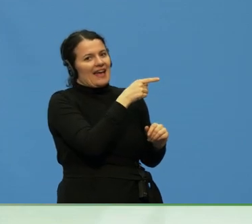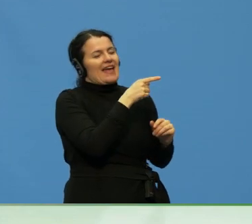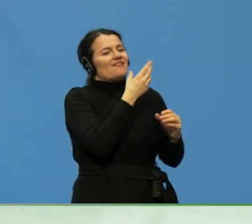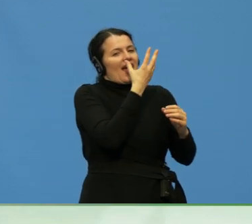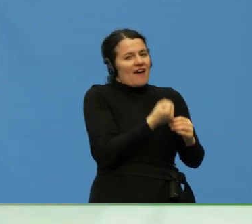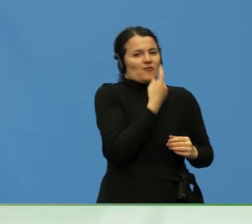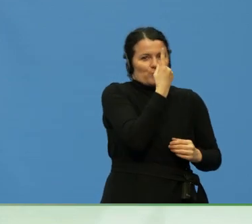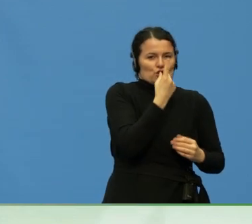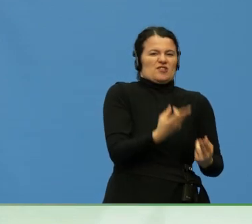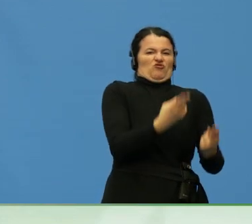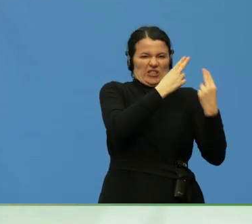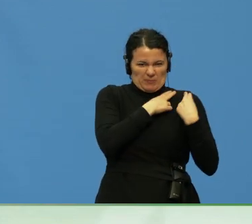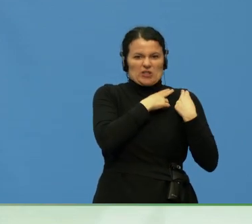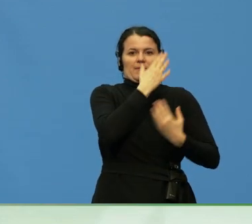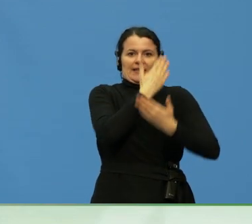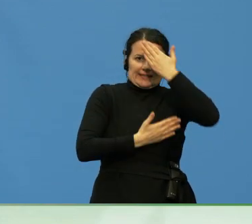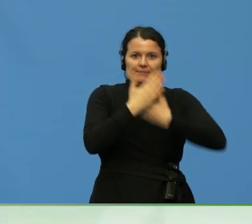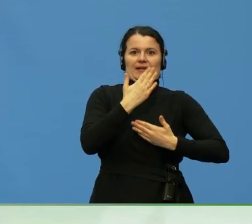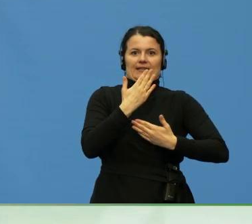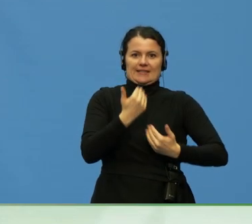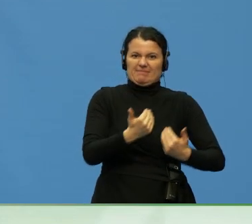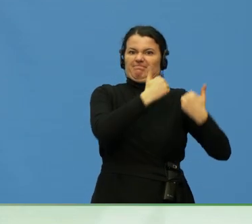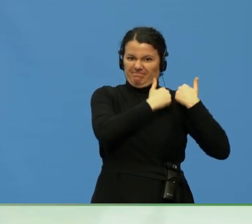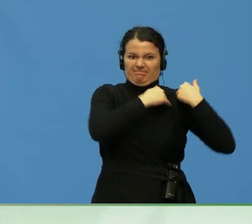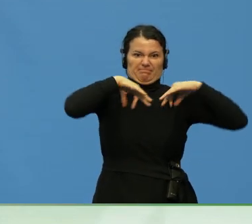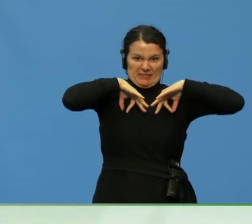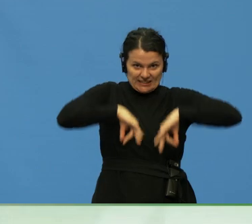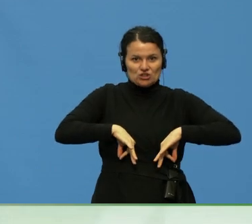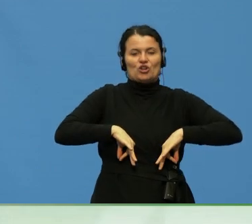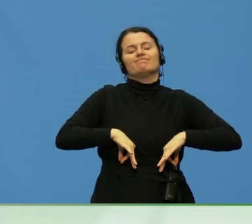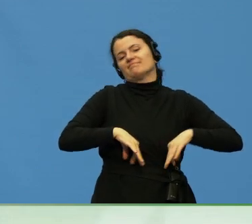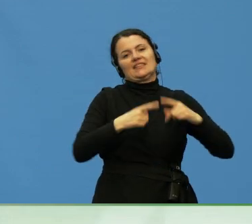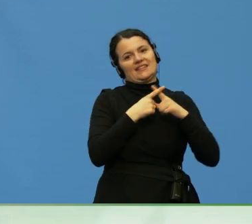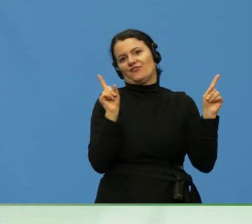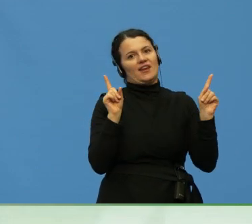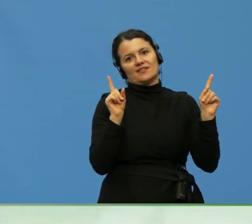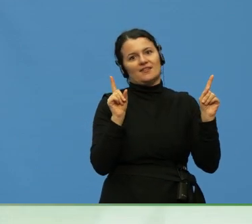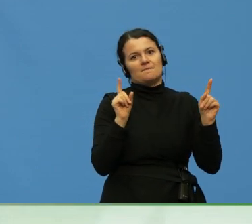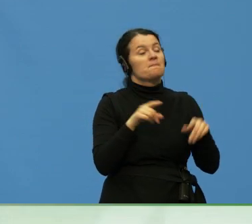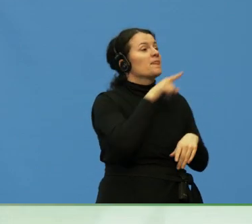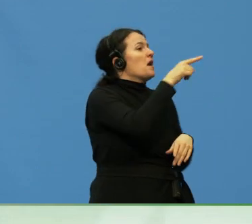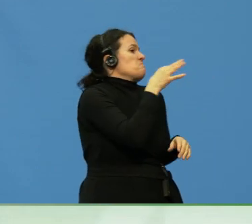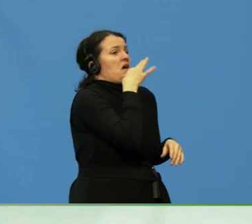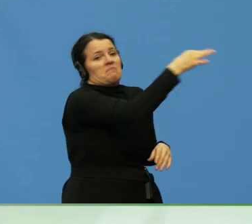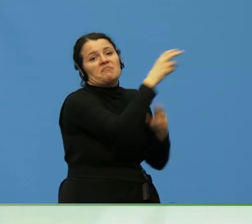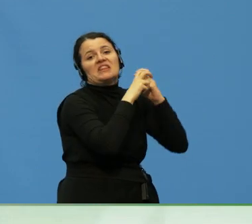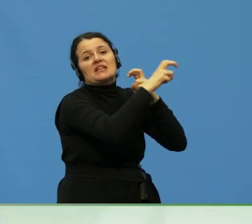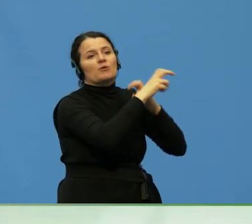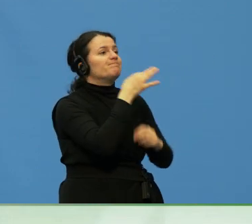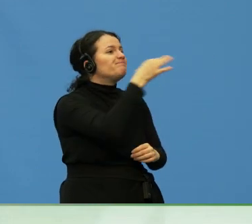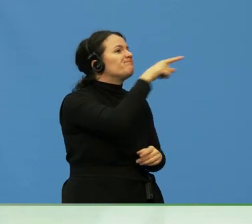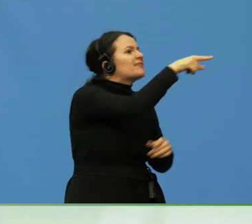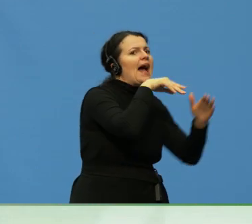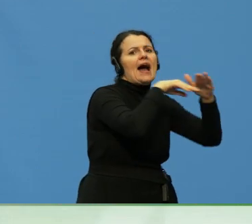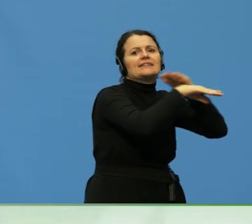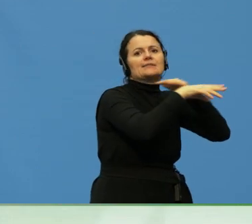at the table, or being in question period and a accessible transport question comes up, and the